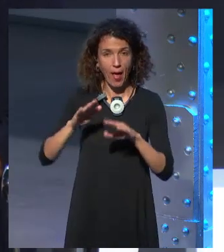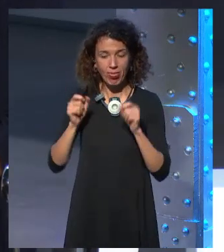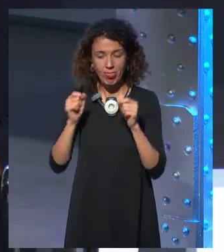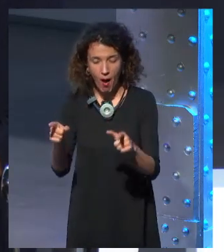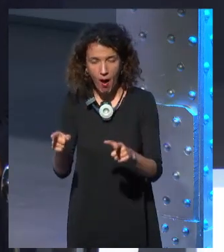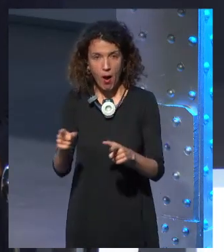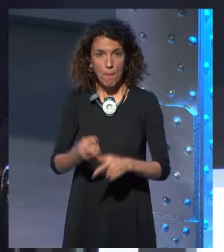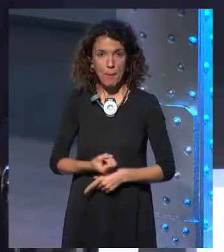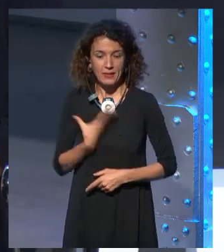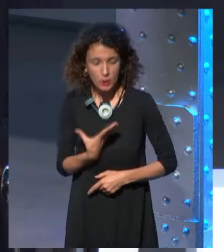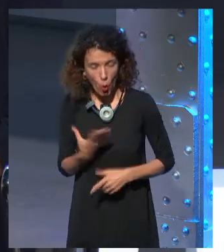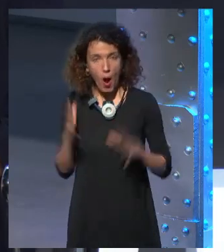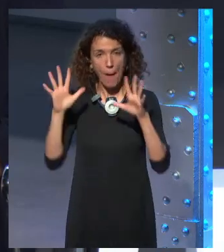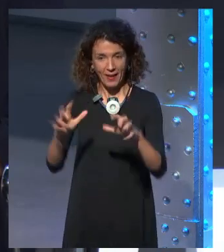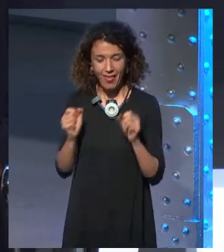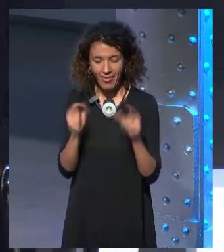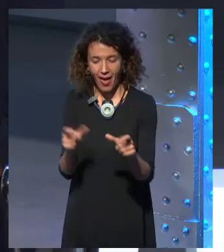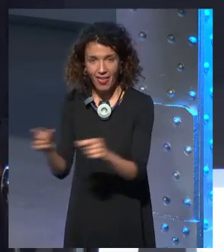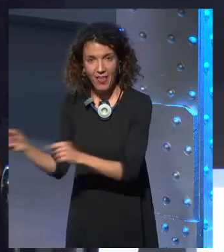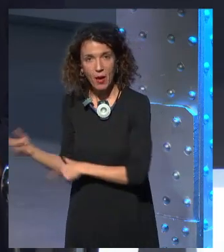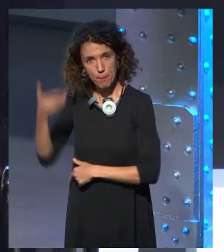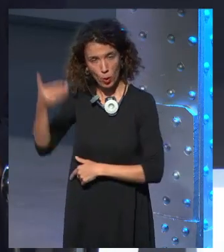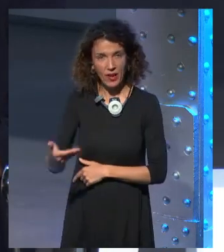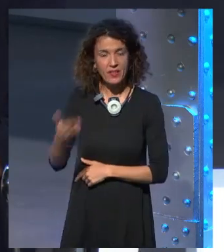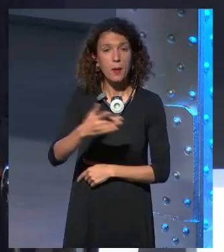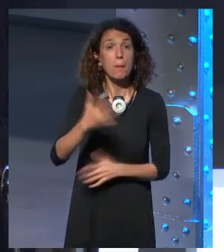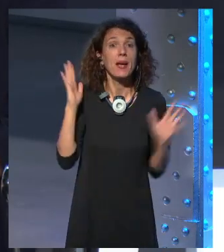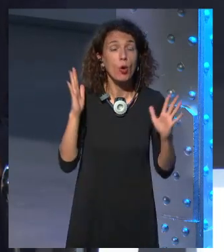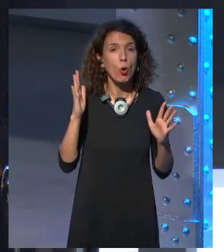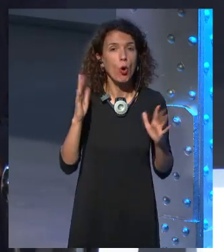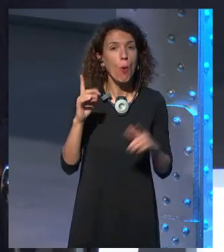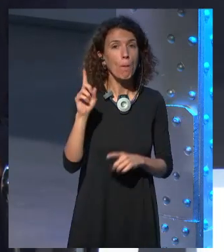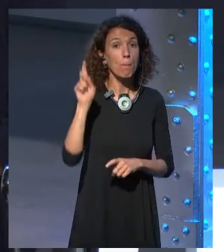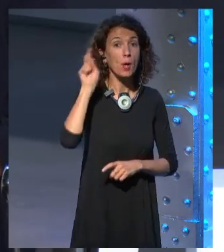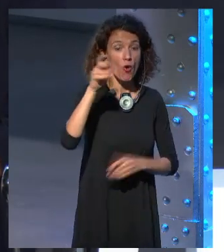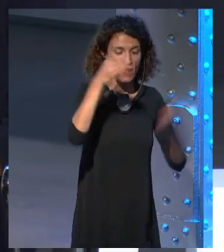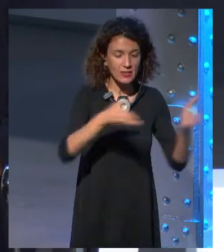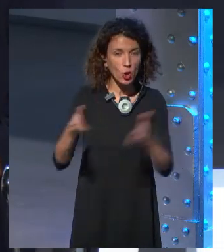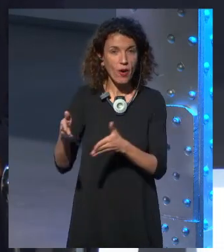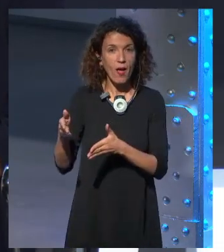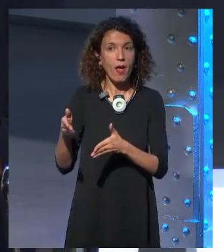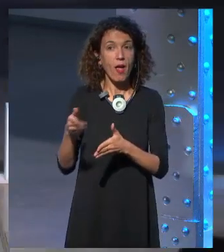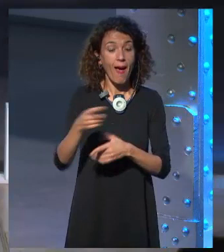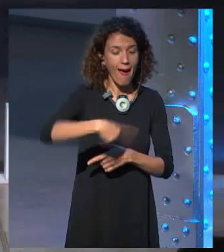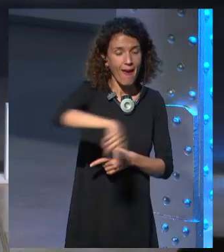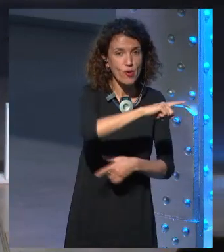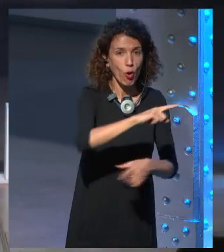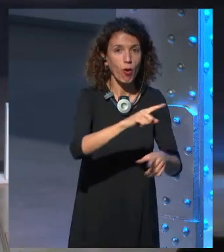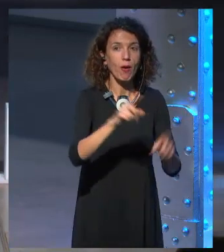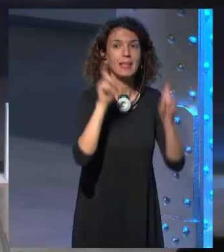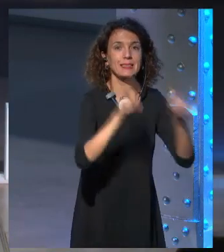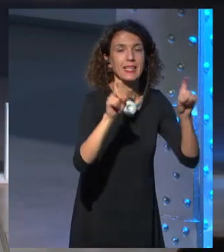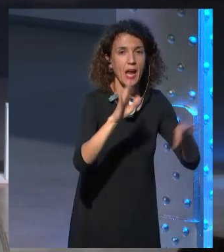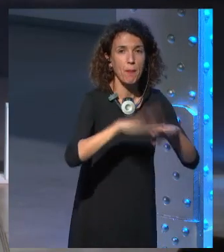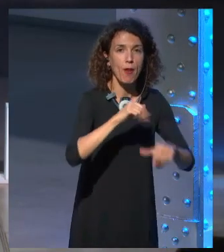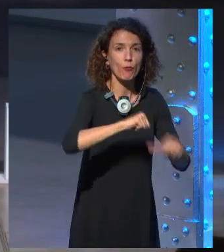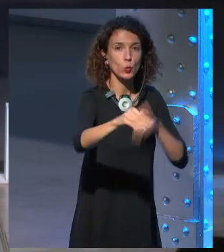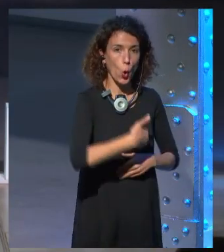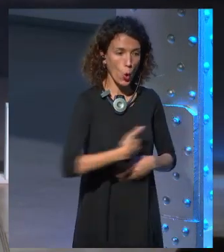passion for learning and in teaching children. But who's going to teach teachers to be mentors?